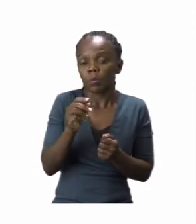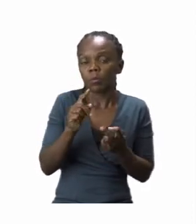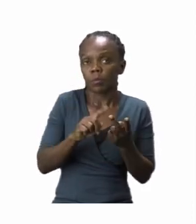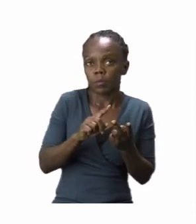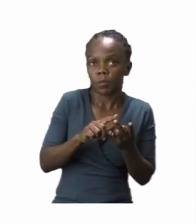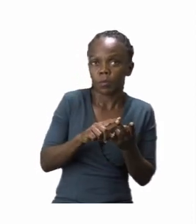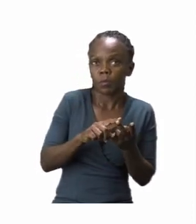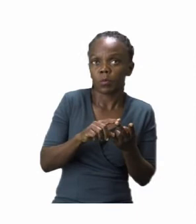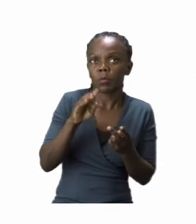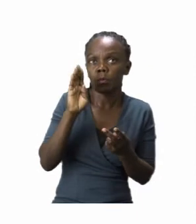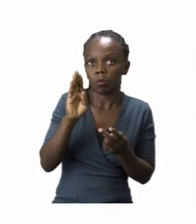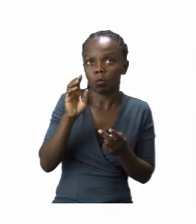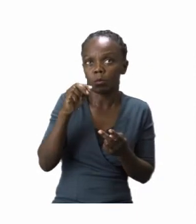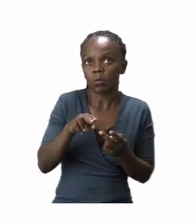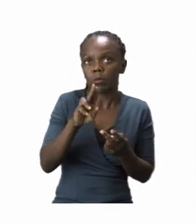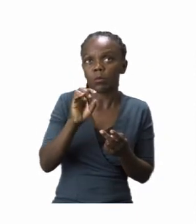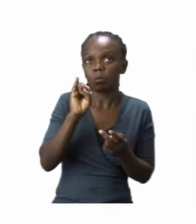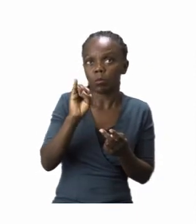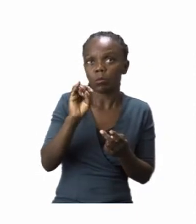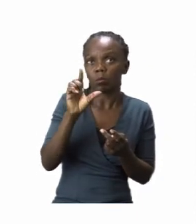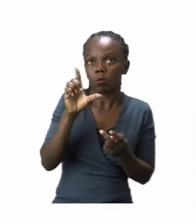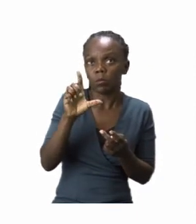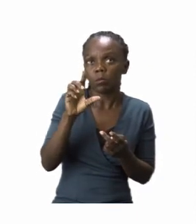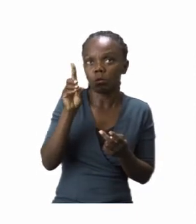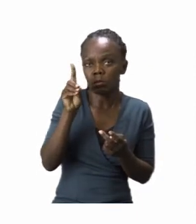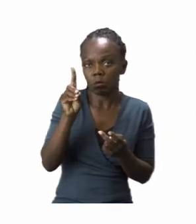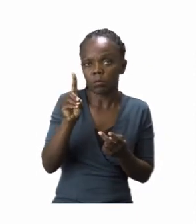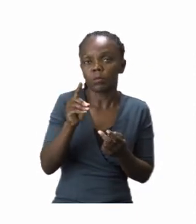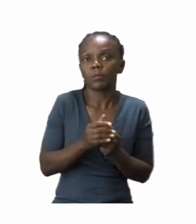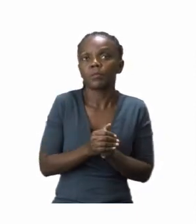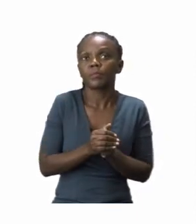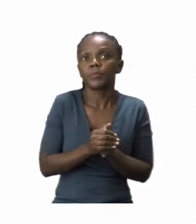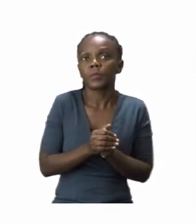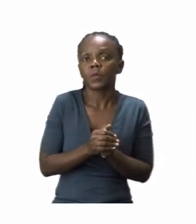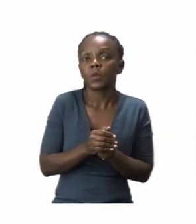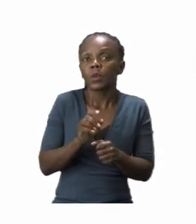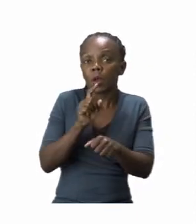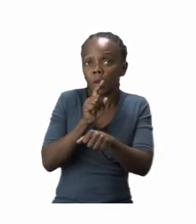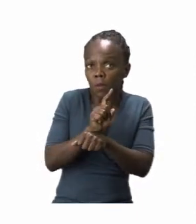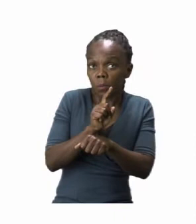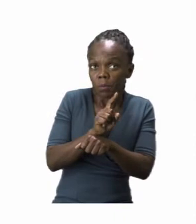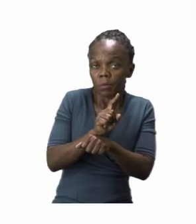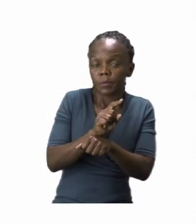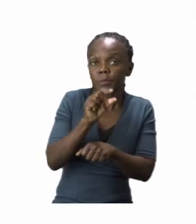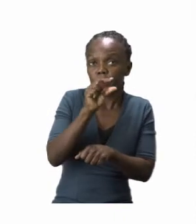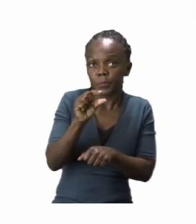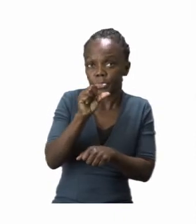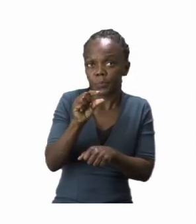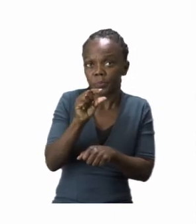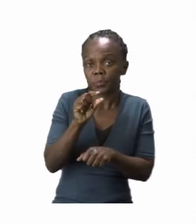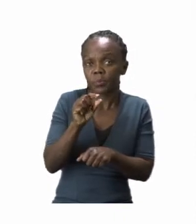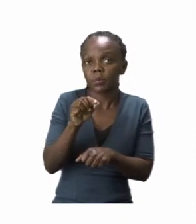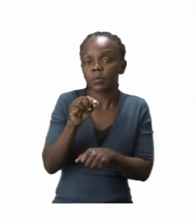read. The wolf build and puff.